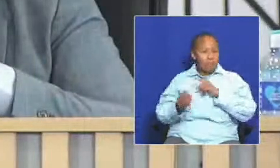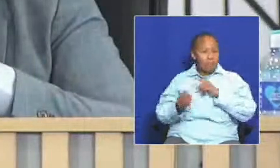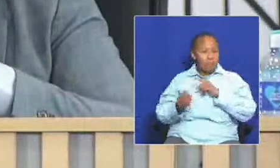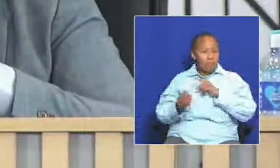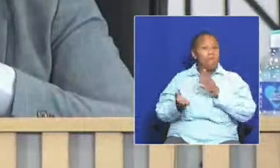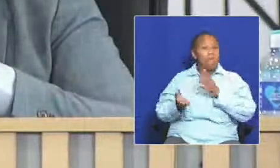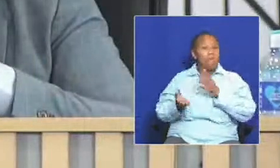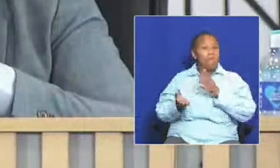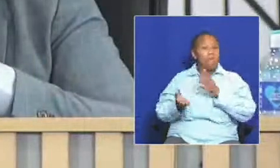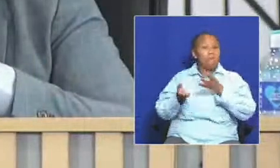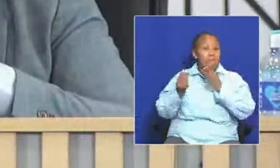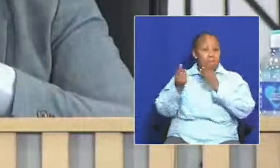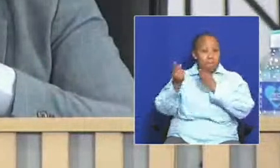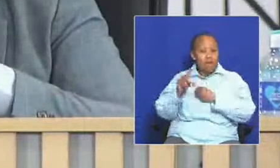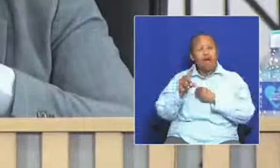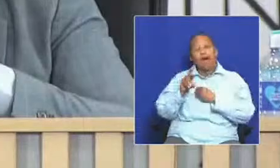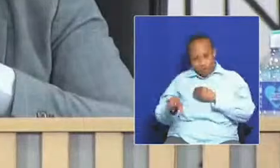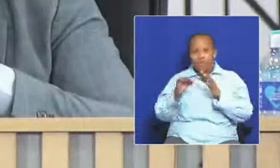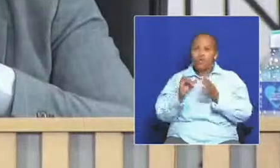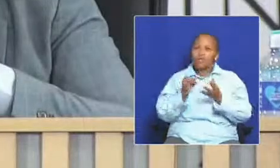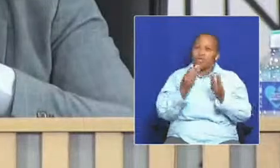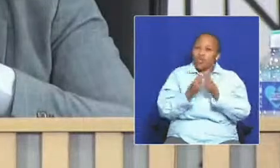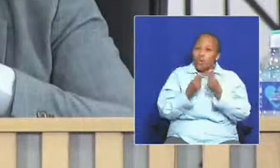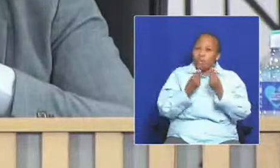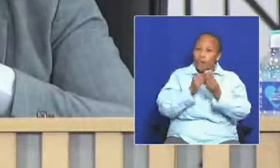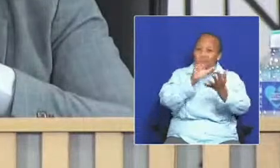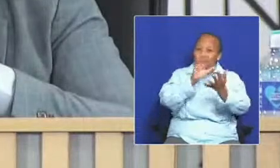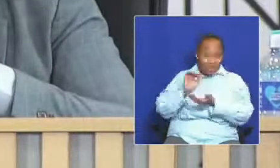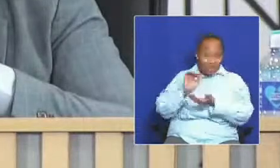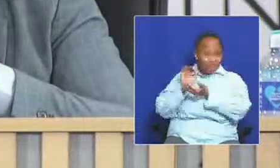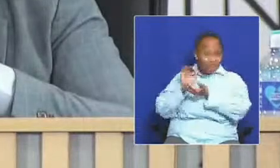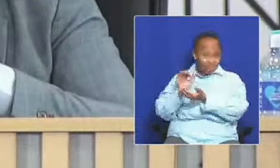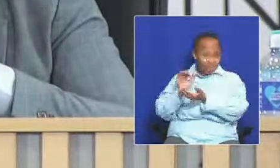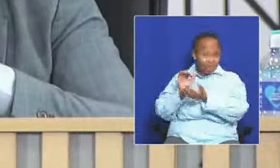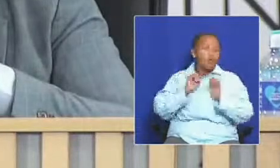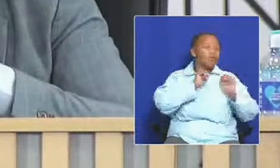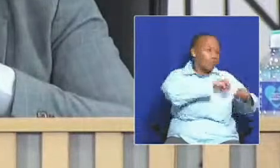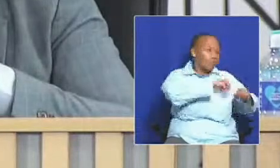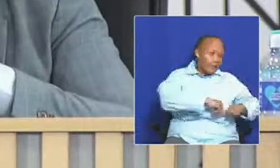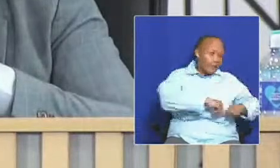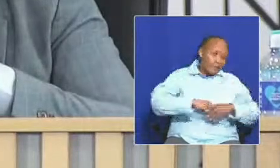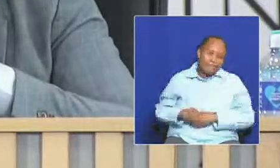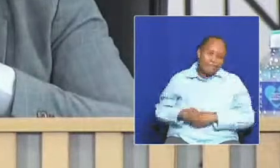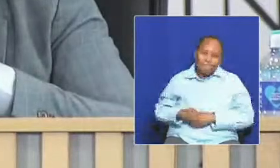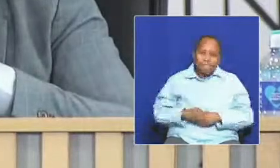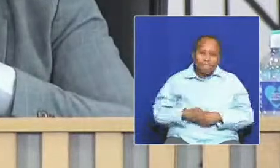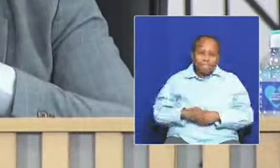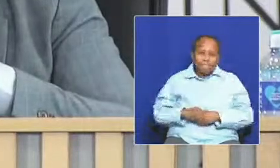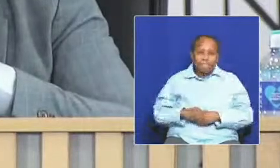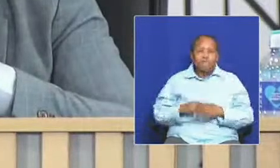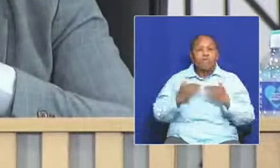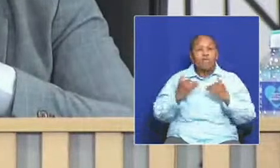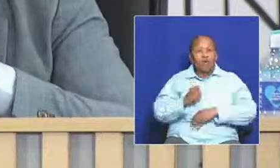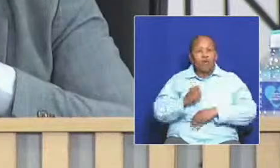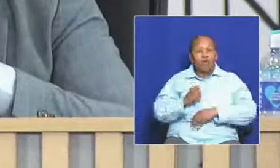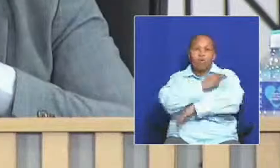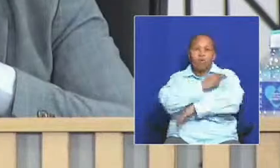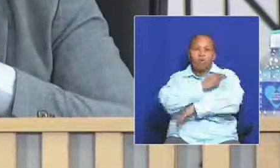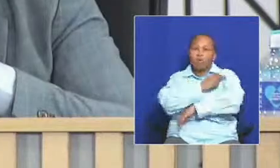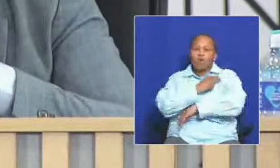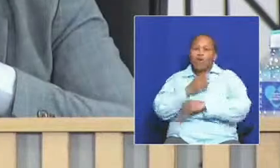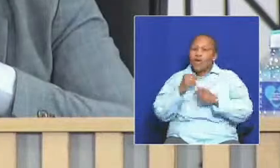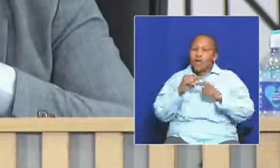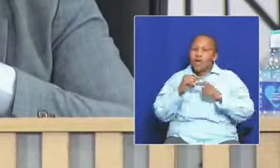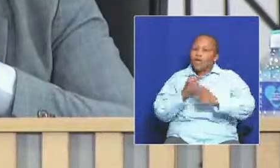equipment. Yes. Right? Yes. And then you hospital. What happens with that medical equipment and